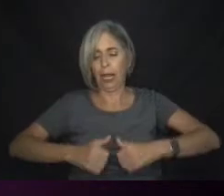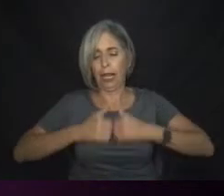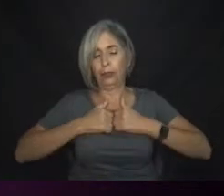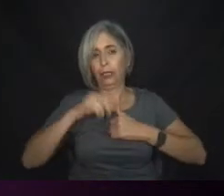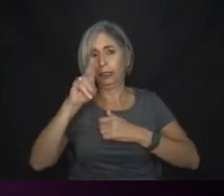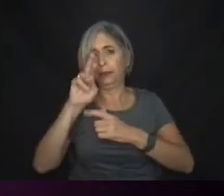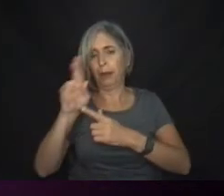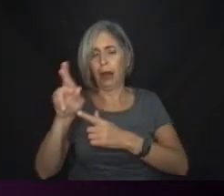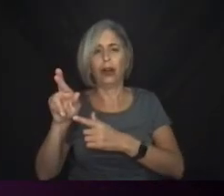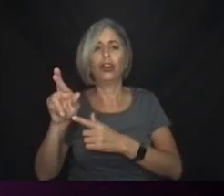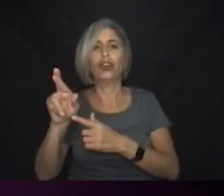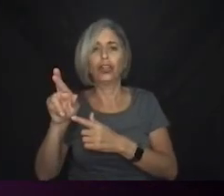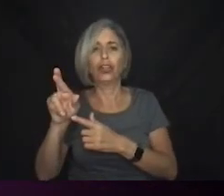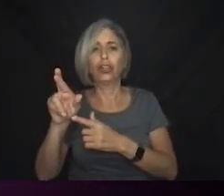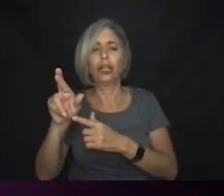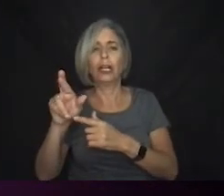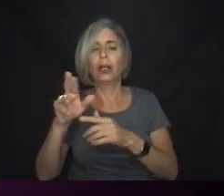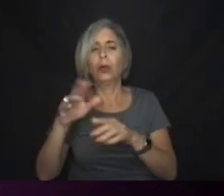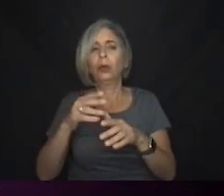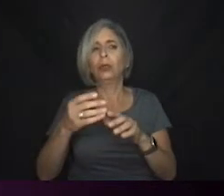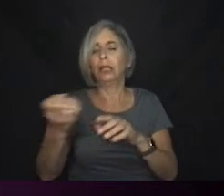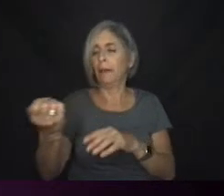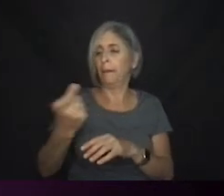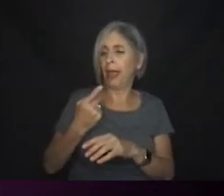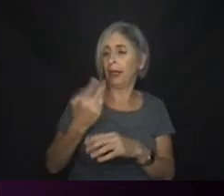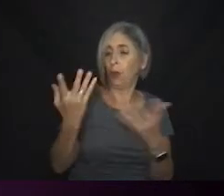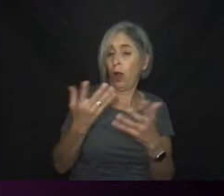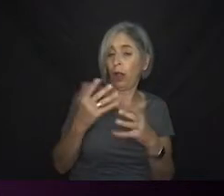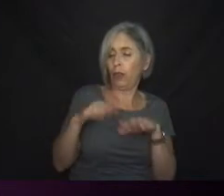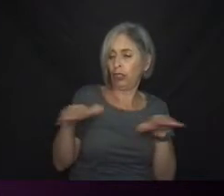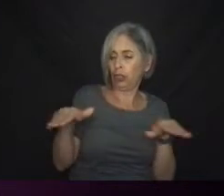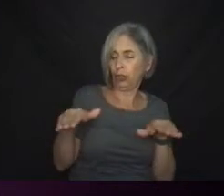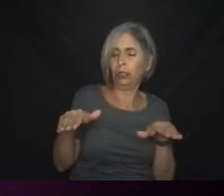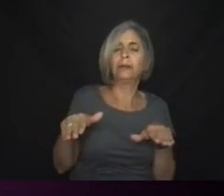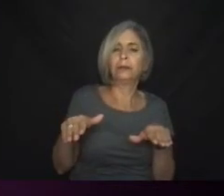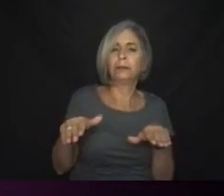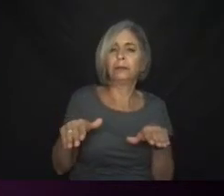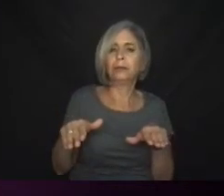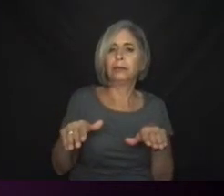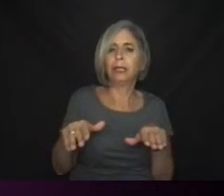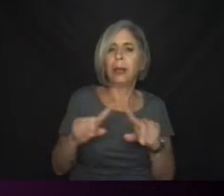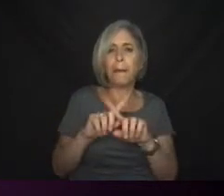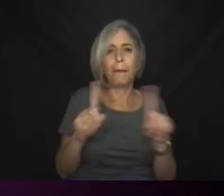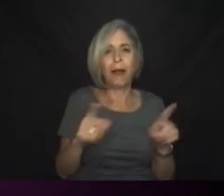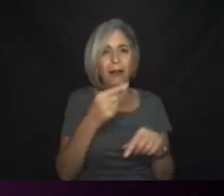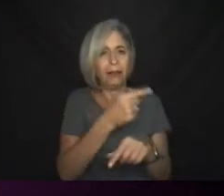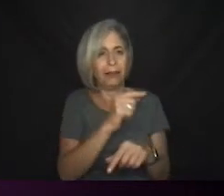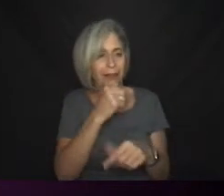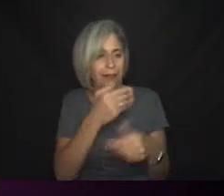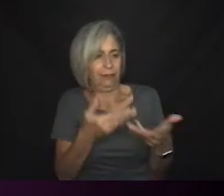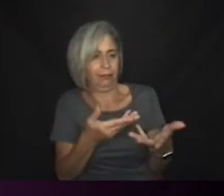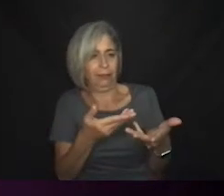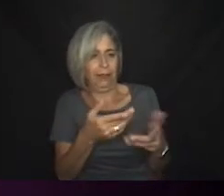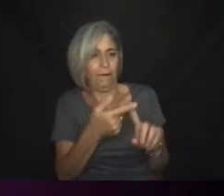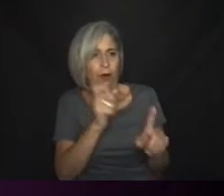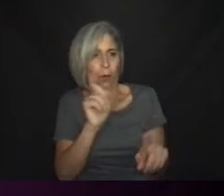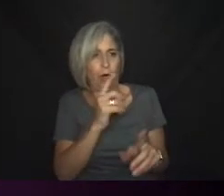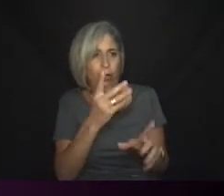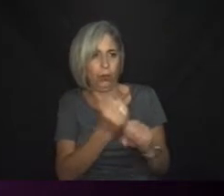the children, and we'll actually render something. I need to import React again. But now look, this doesn't exist. Where do we get this from?